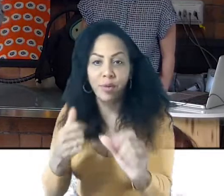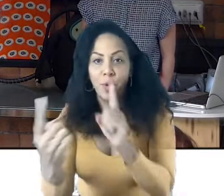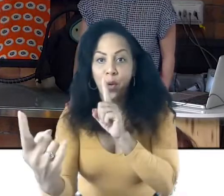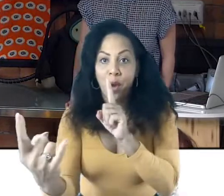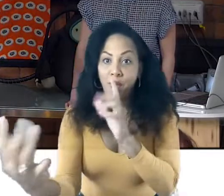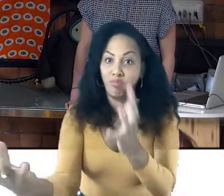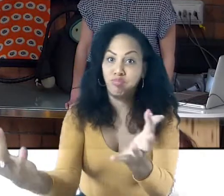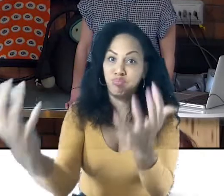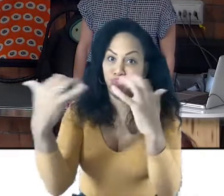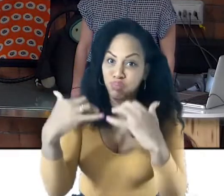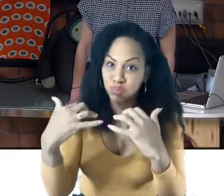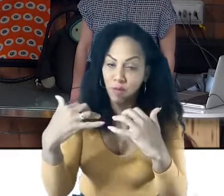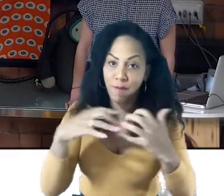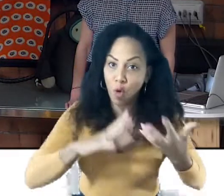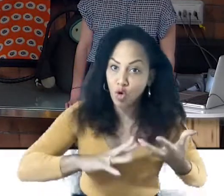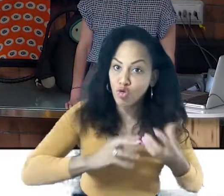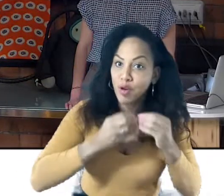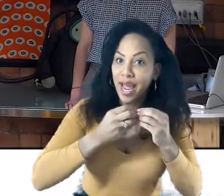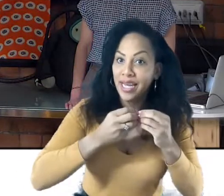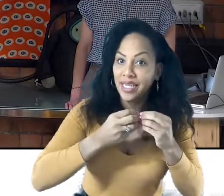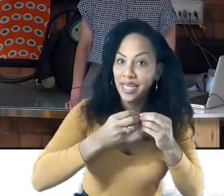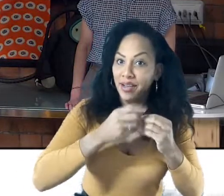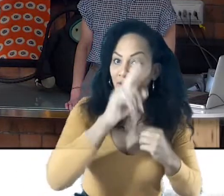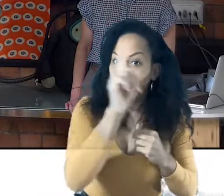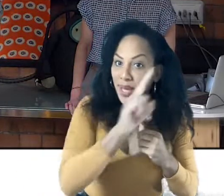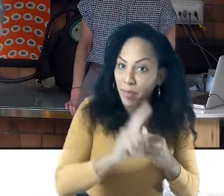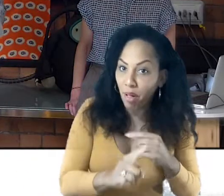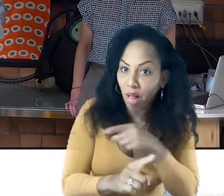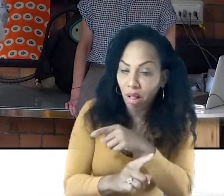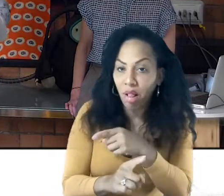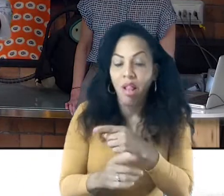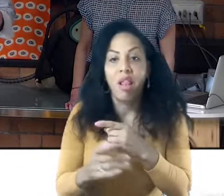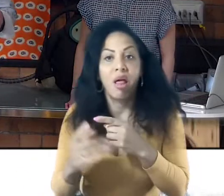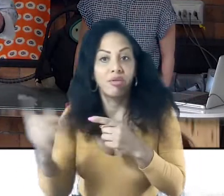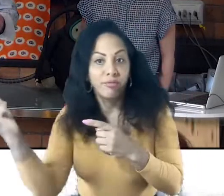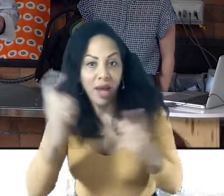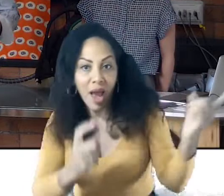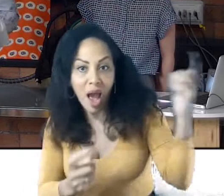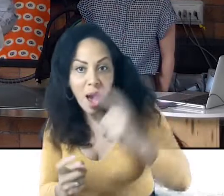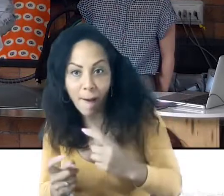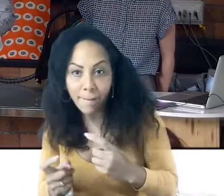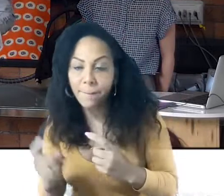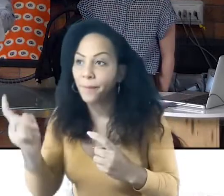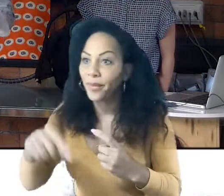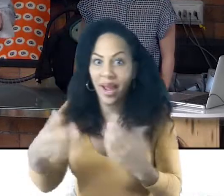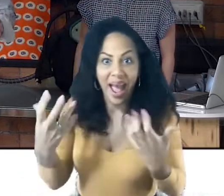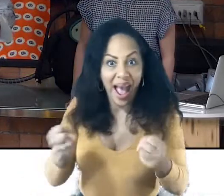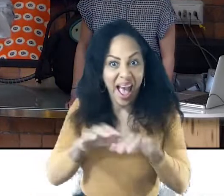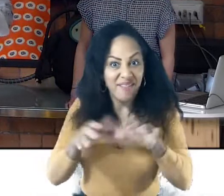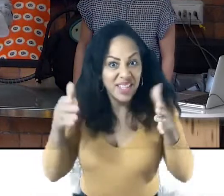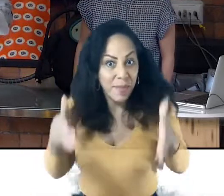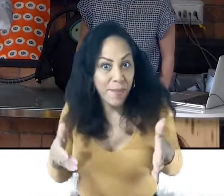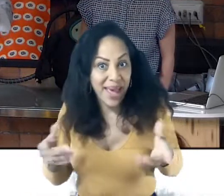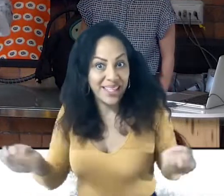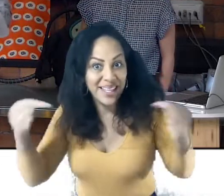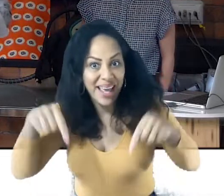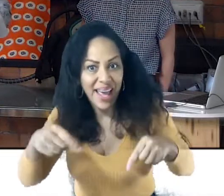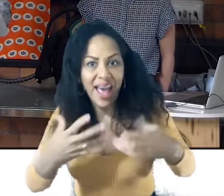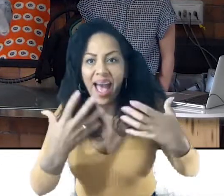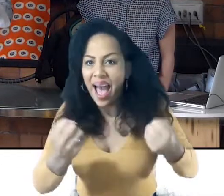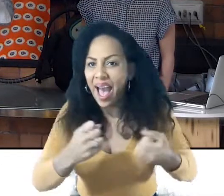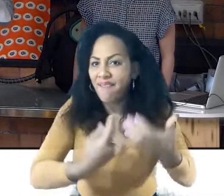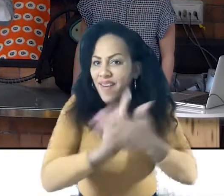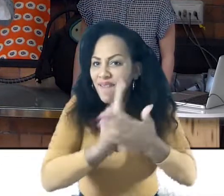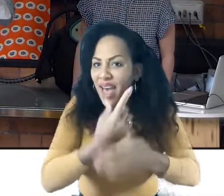industries. We offer studio space, offering desk space, meeting rooms, events, and opportunities to meet our